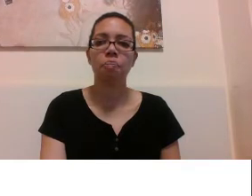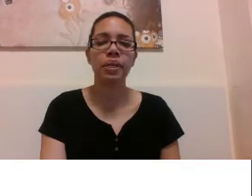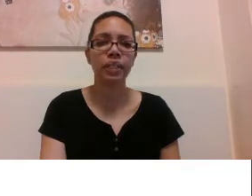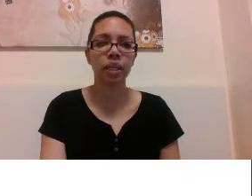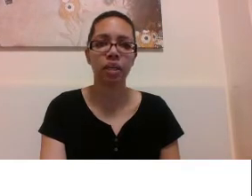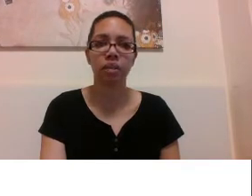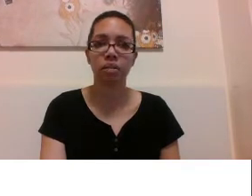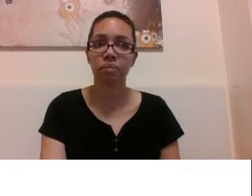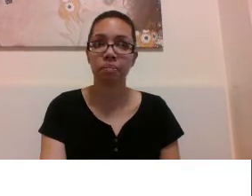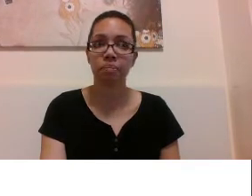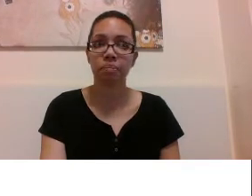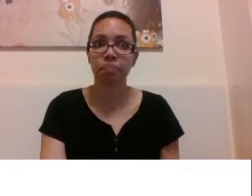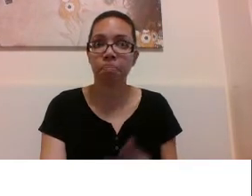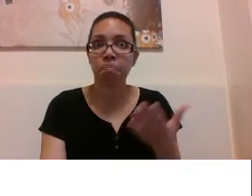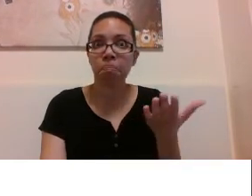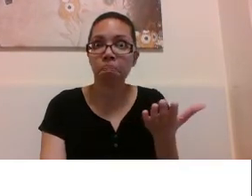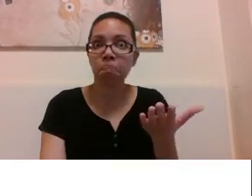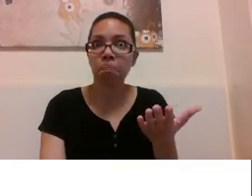A biscuit?